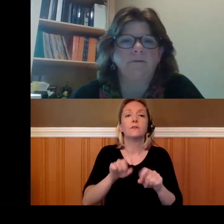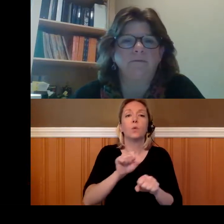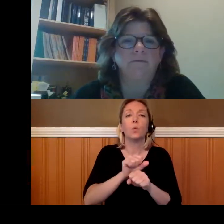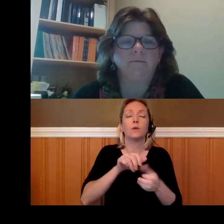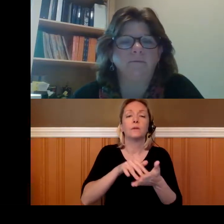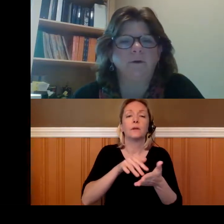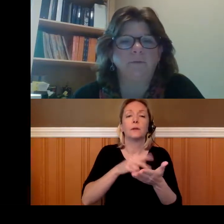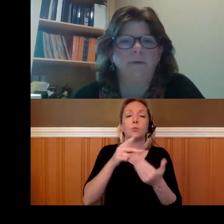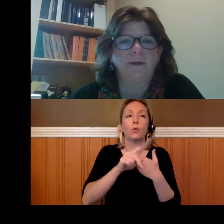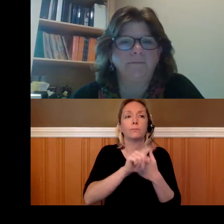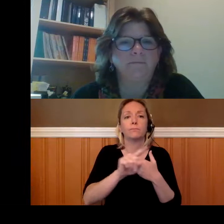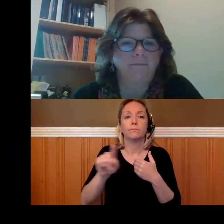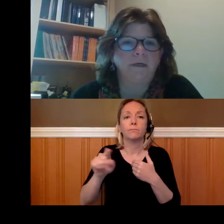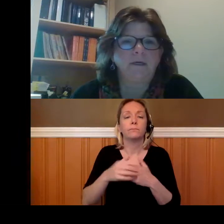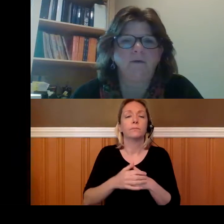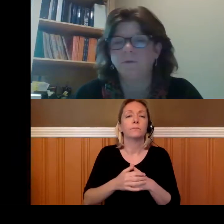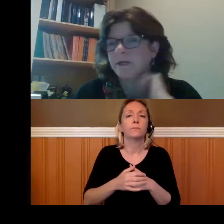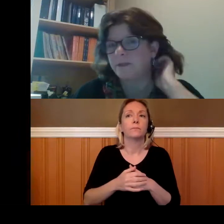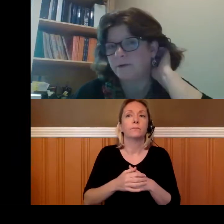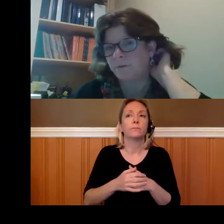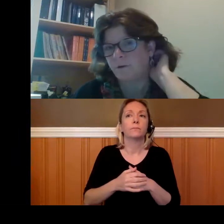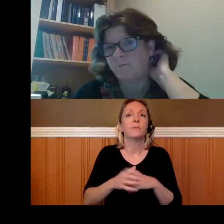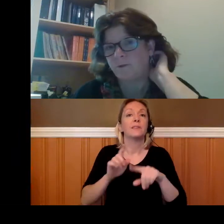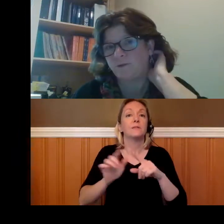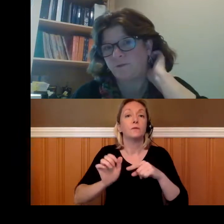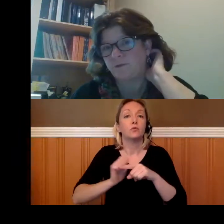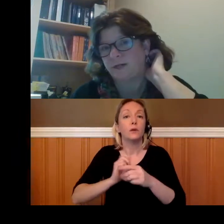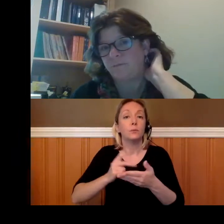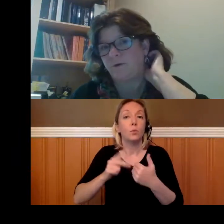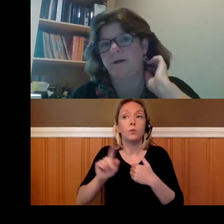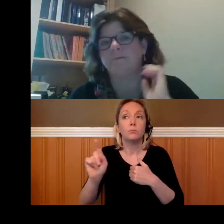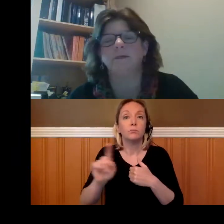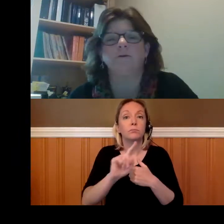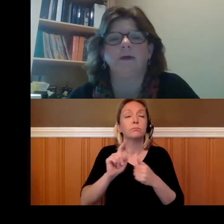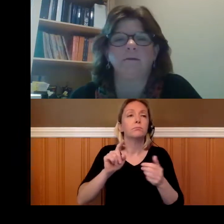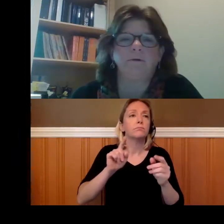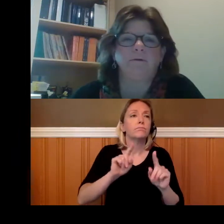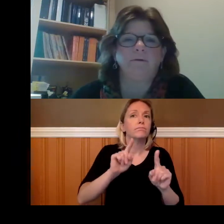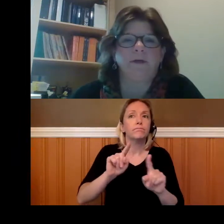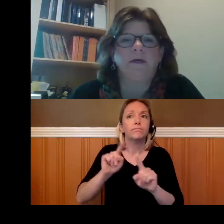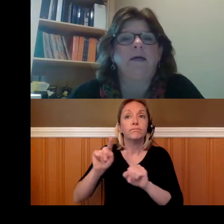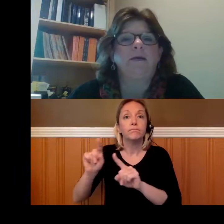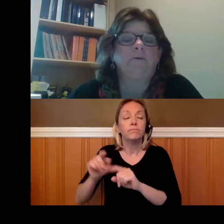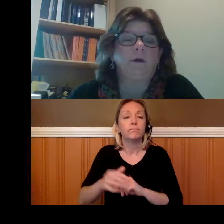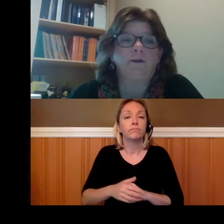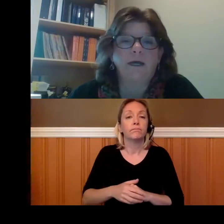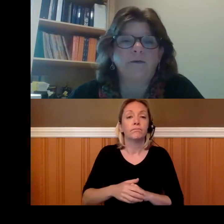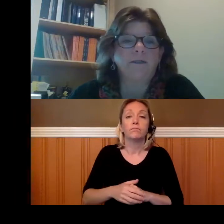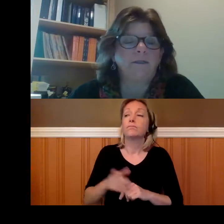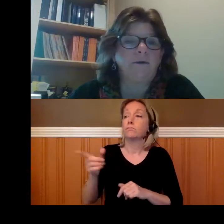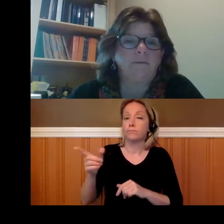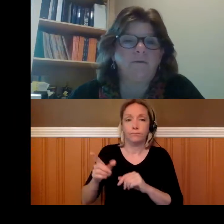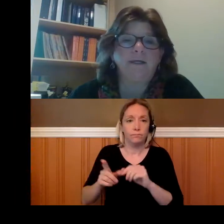employment. Look at the different workforce training programs that are available. You want your child to develop a resume.